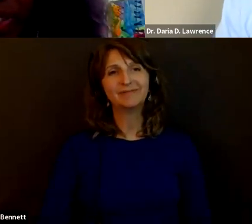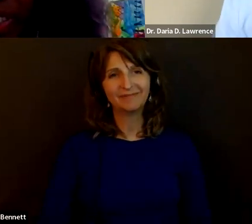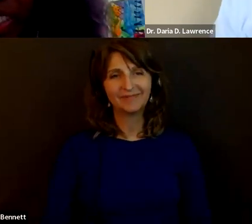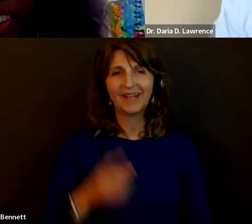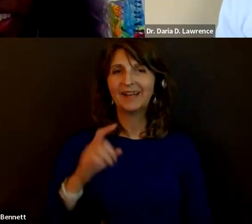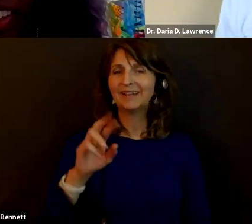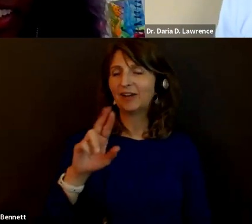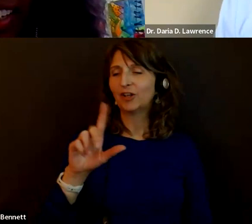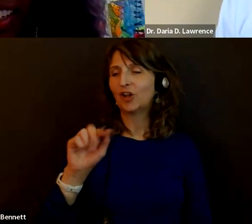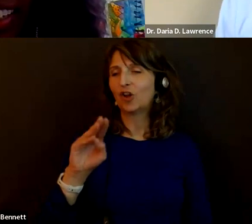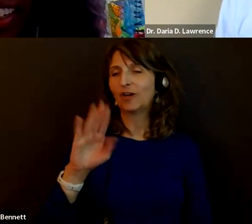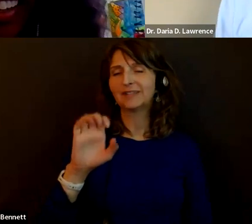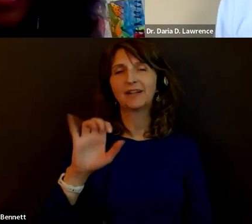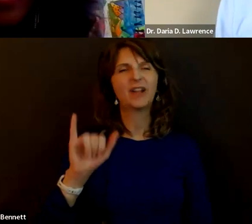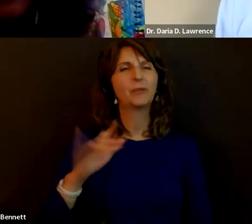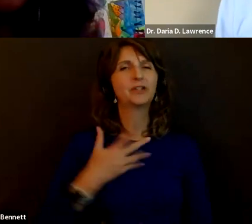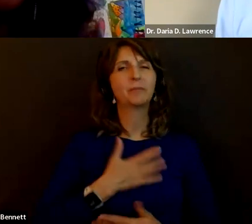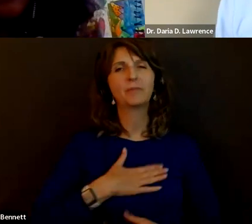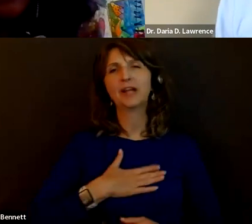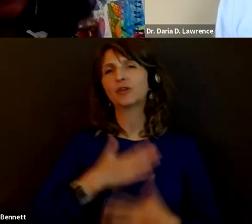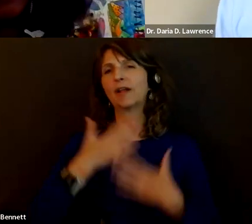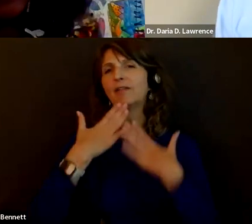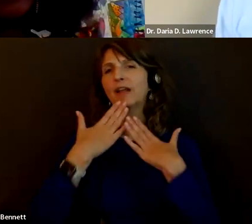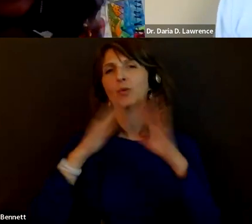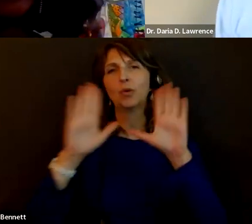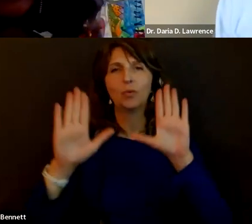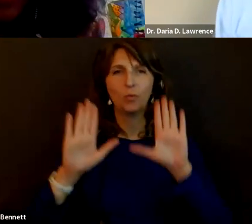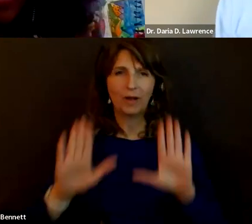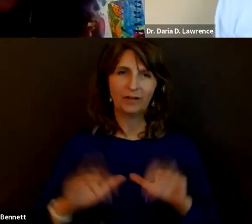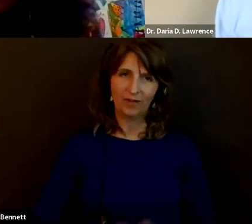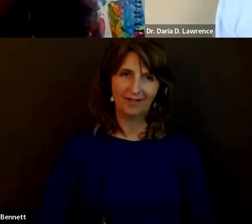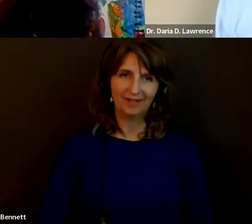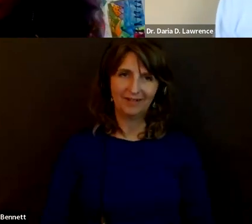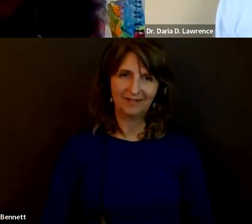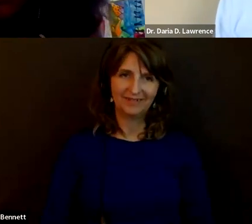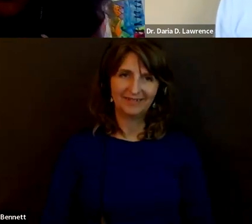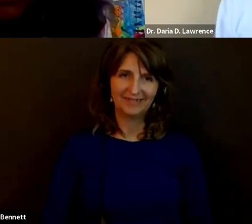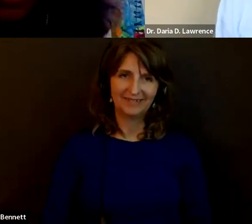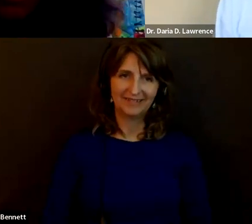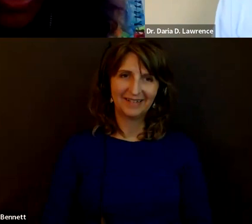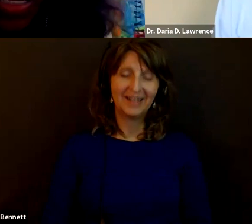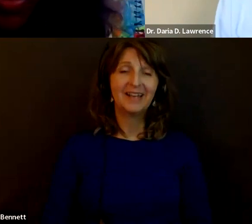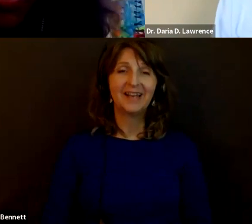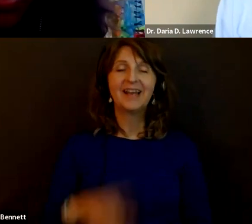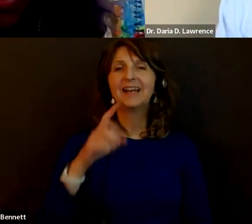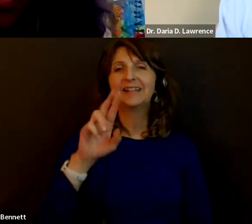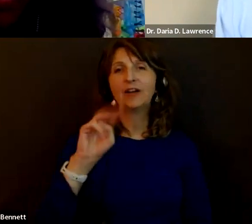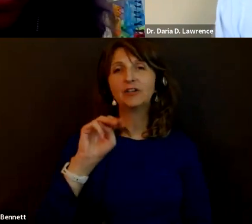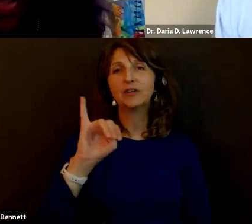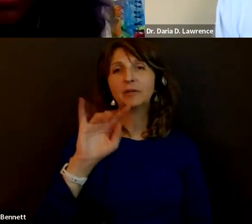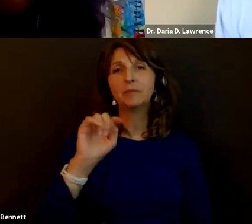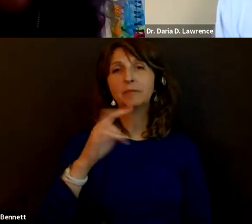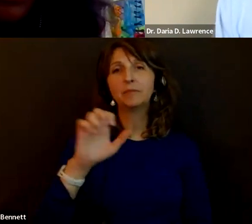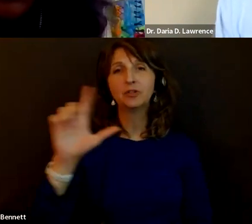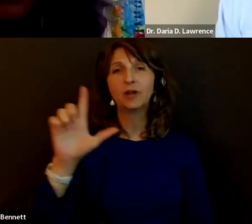pleasure, and this was phenomenal. Thank you so much. It was an absolute pleasure. Yes, and Dr. Mitchell did put in the United